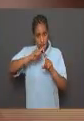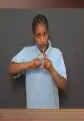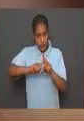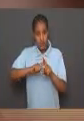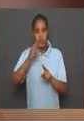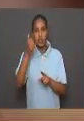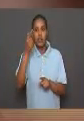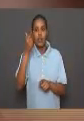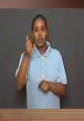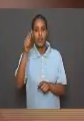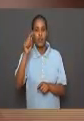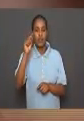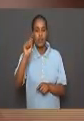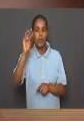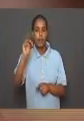the atmosphere.